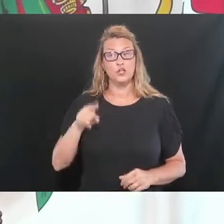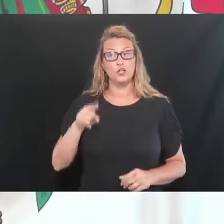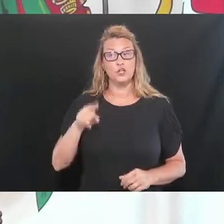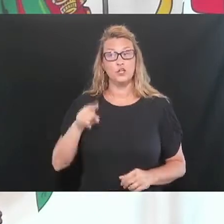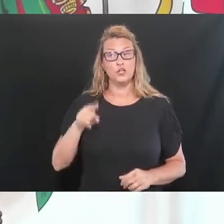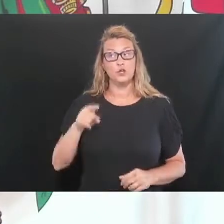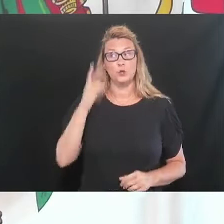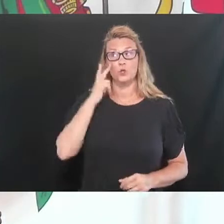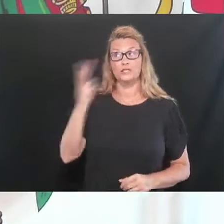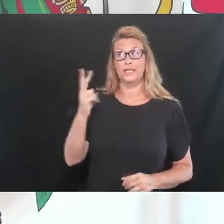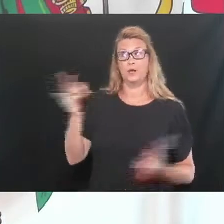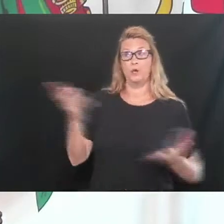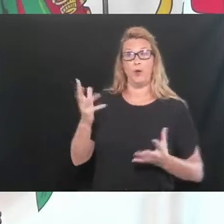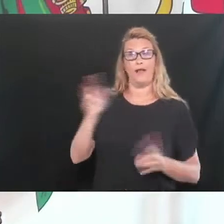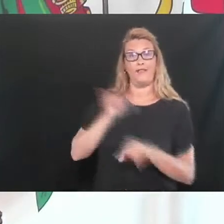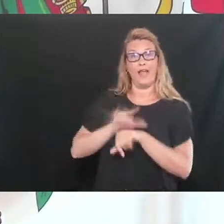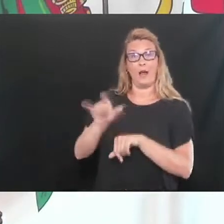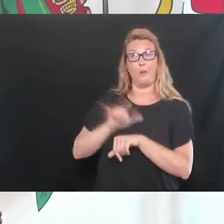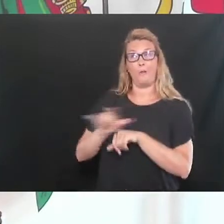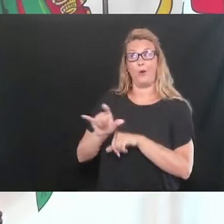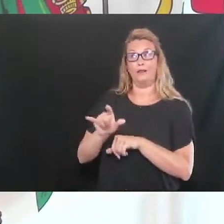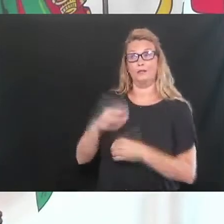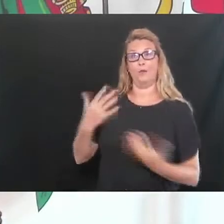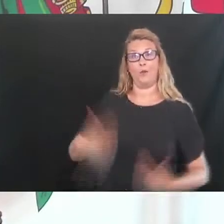these airports do, you know,